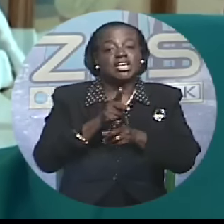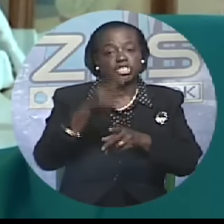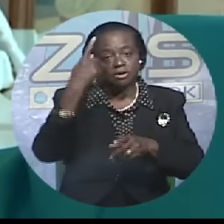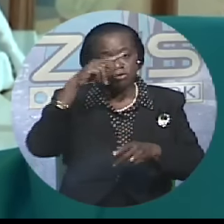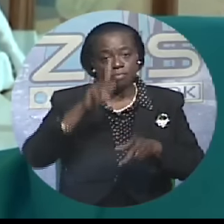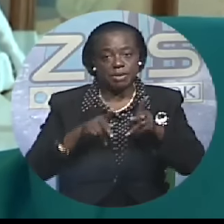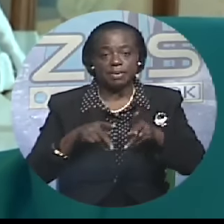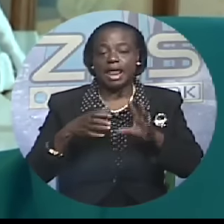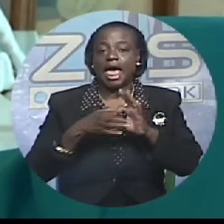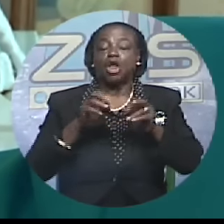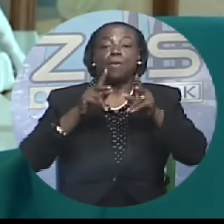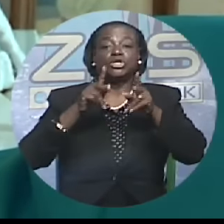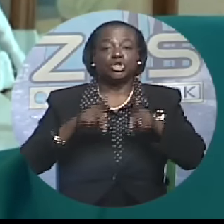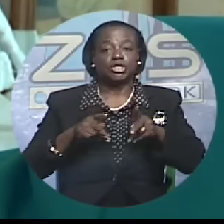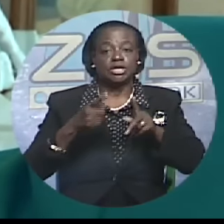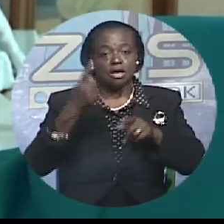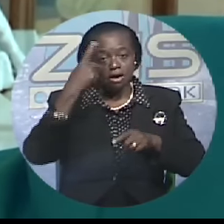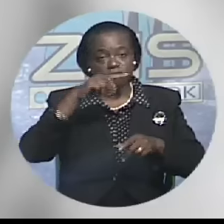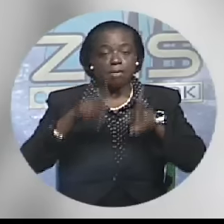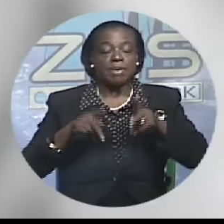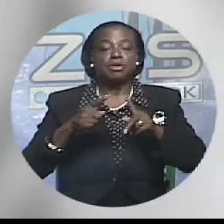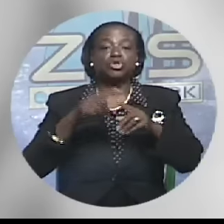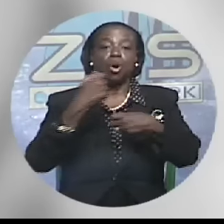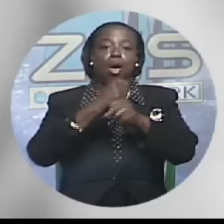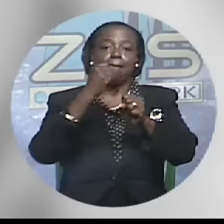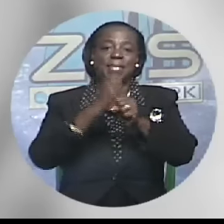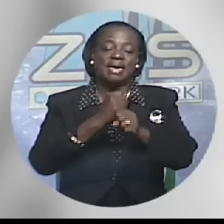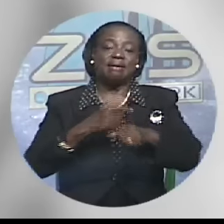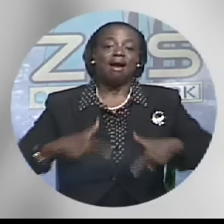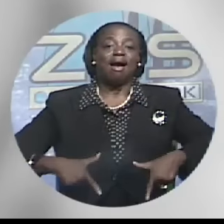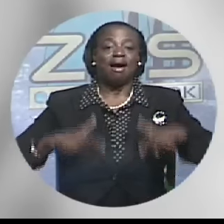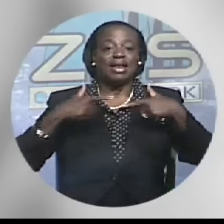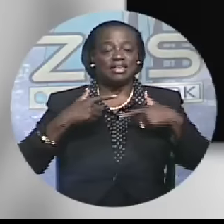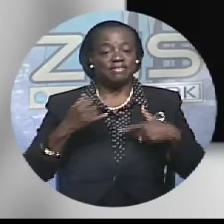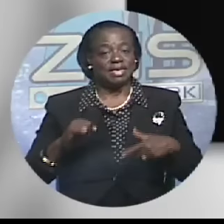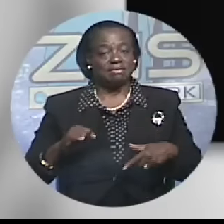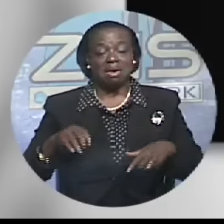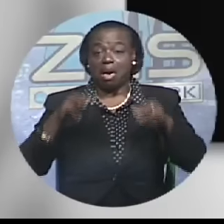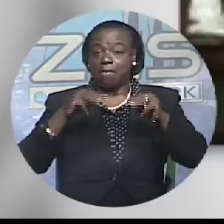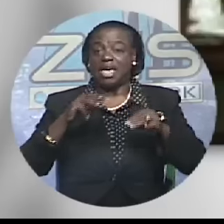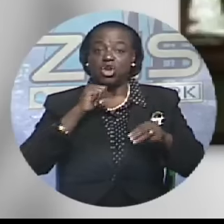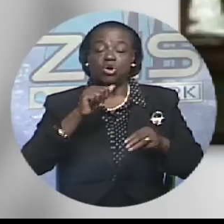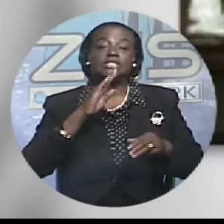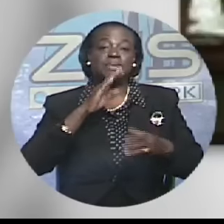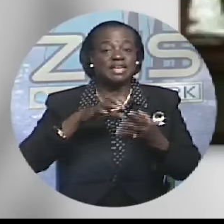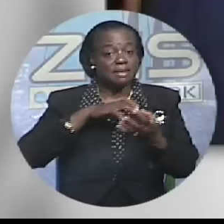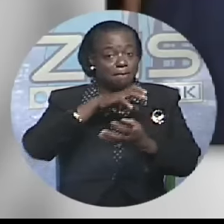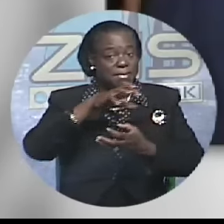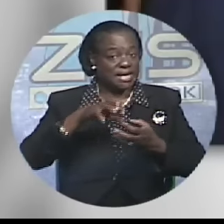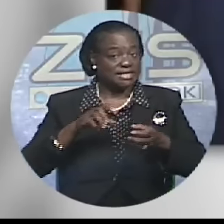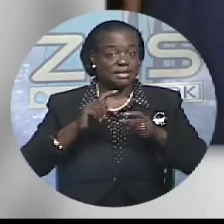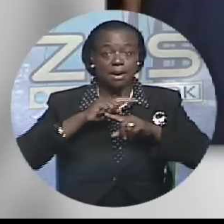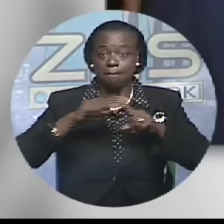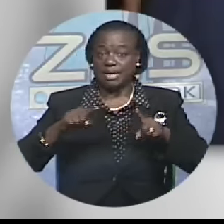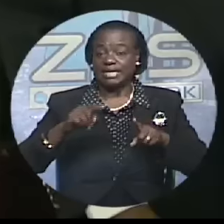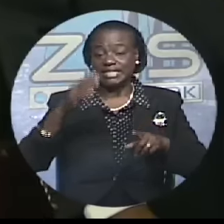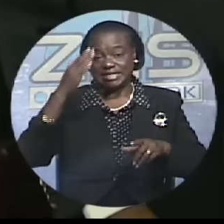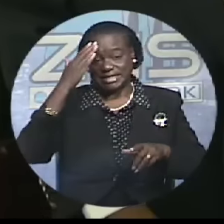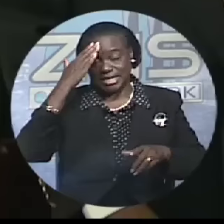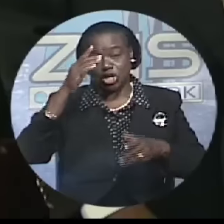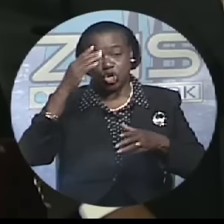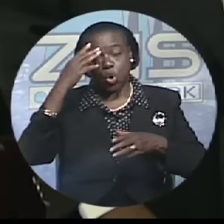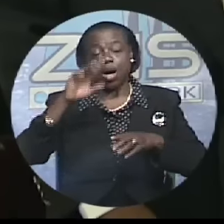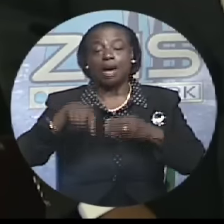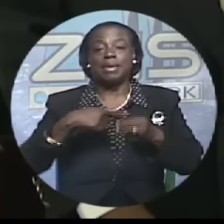an opportunity for people to make a living. He may not be in the mix, but Arlington's still in tune with Bahamian athletics.